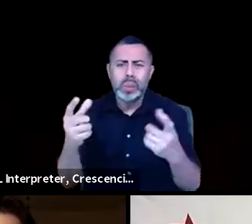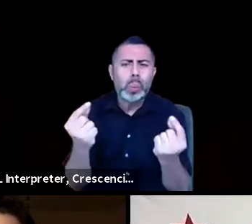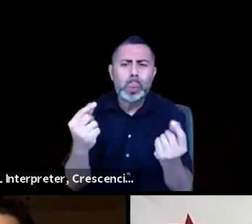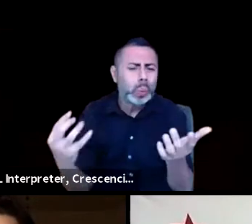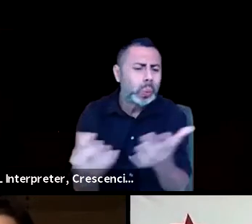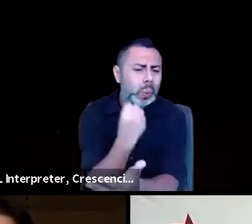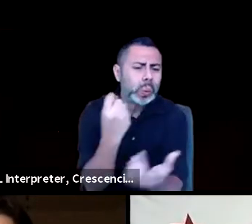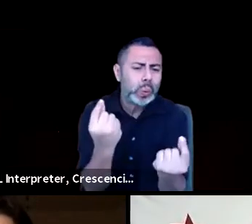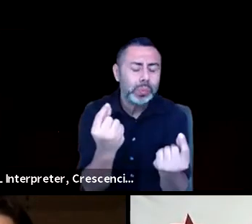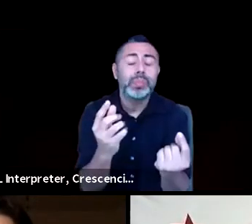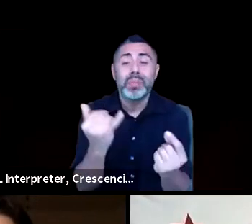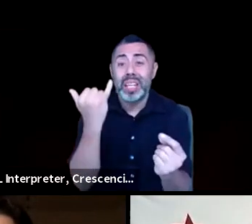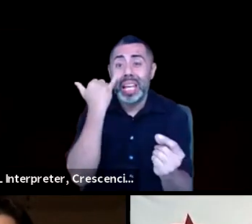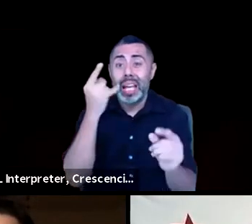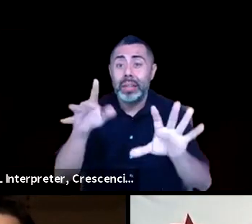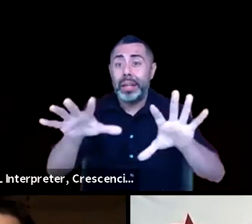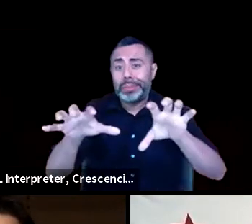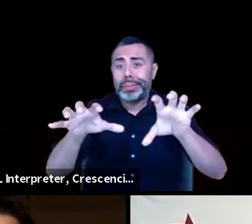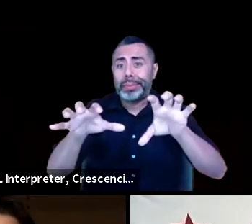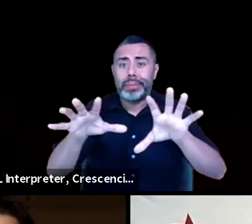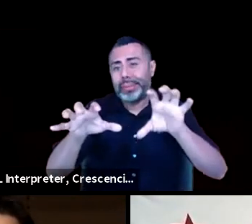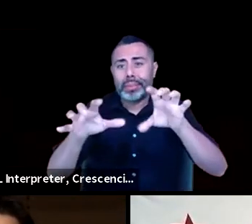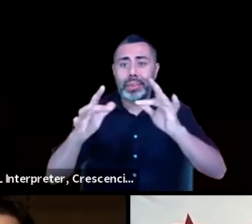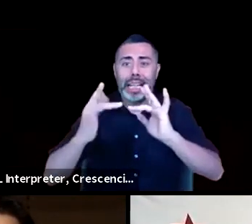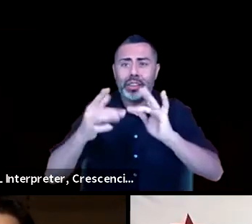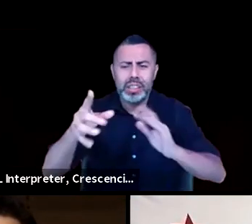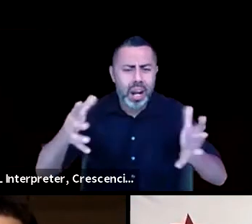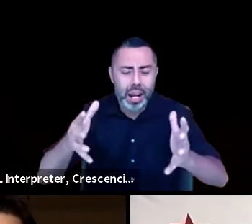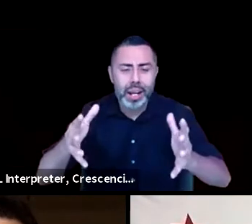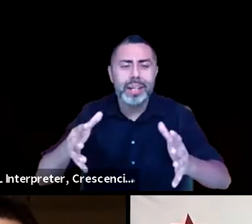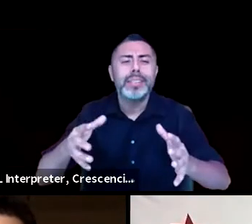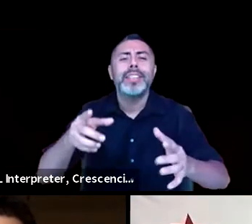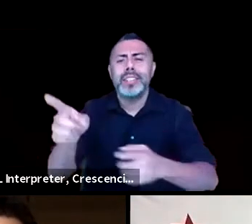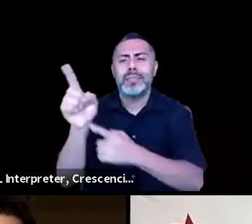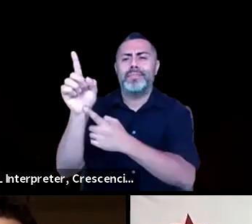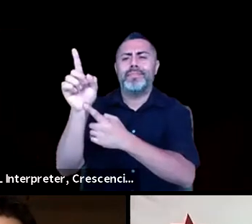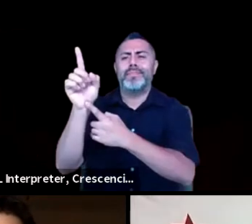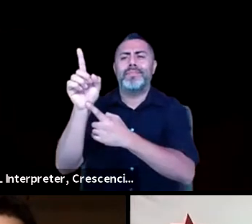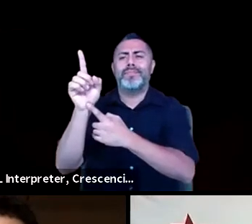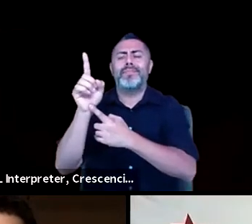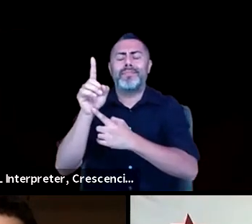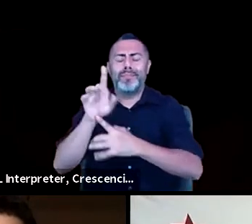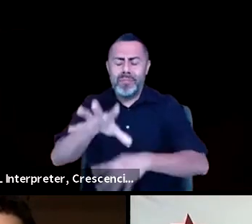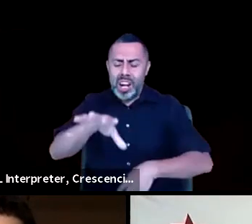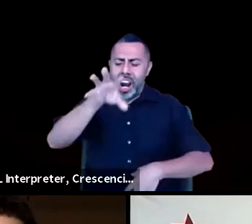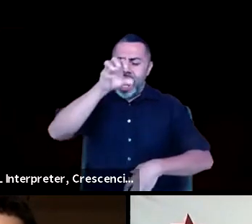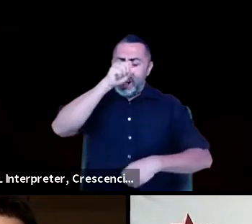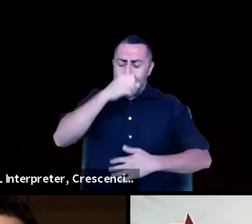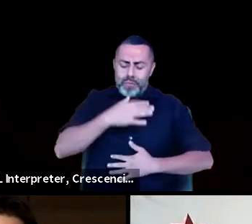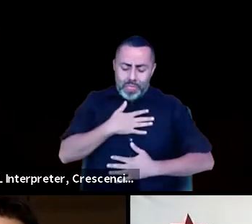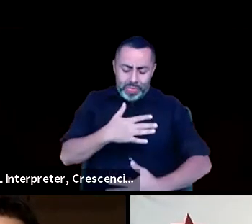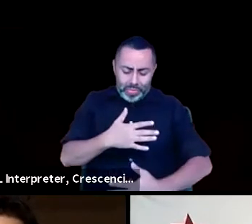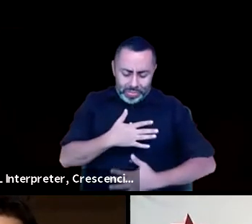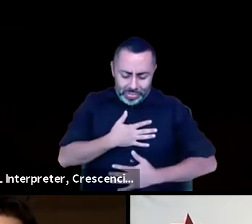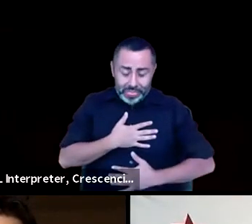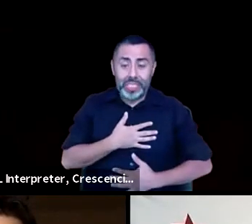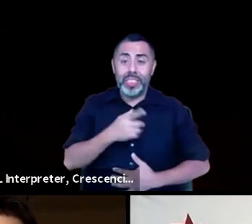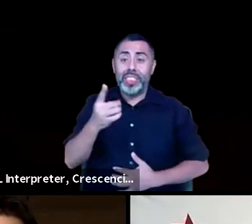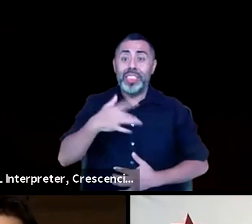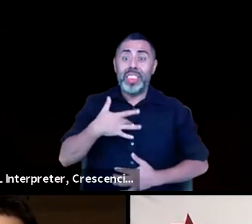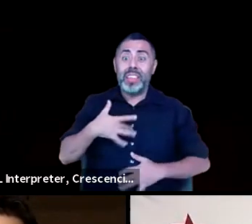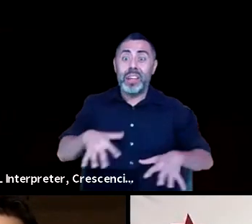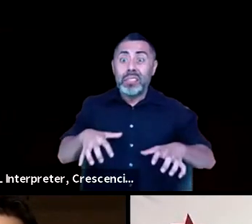take a breath and do a body scan and release the held parts of your body. Or it